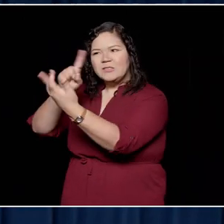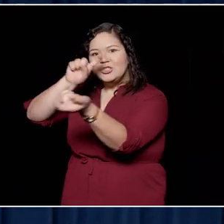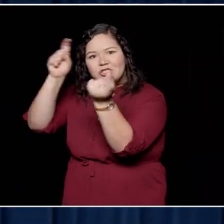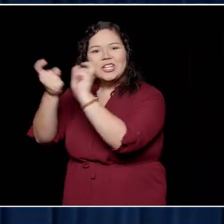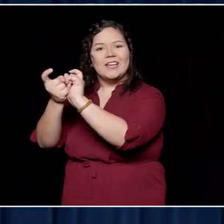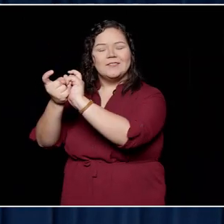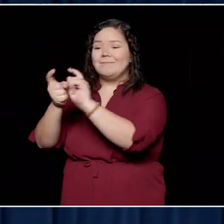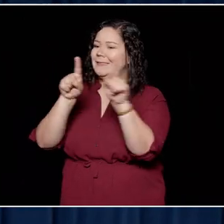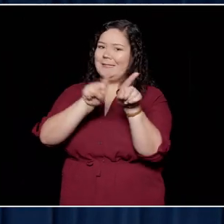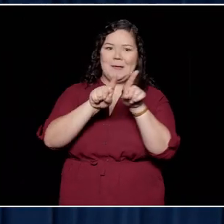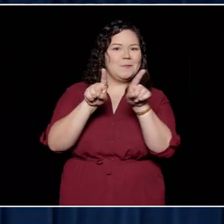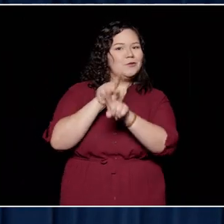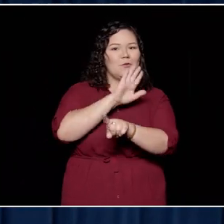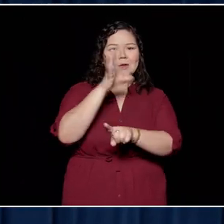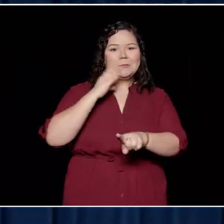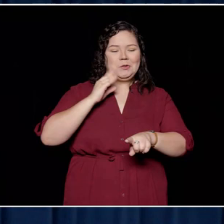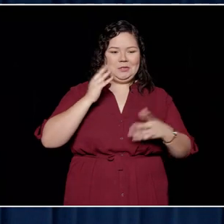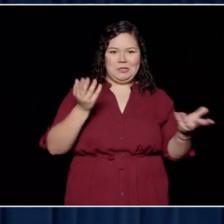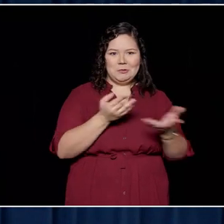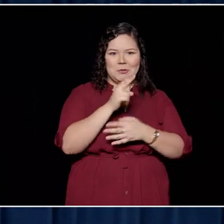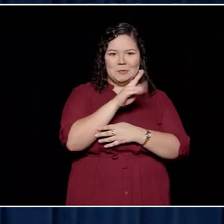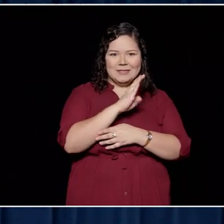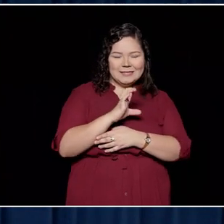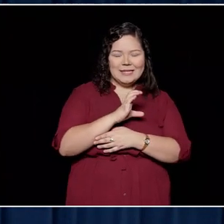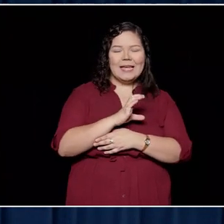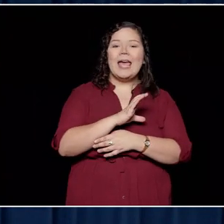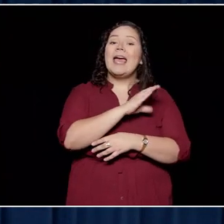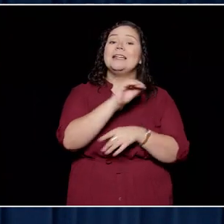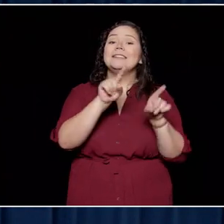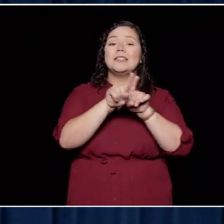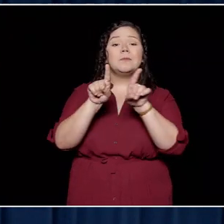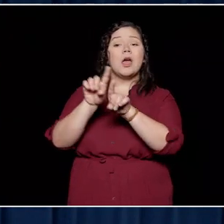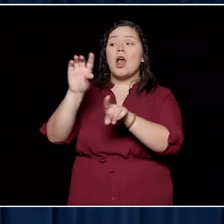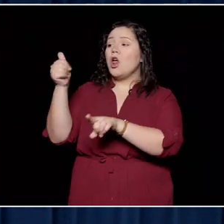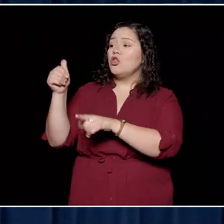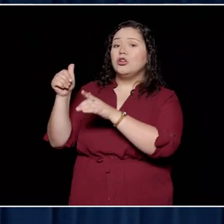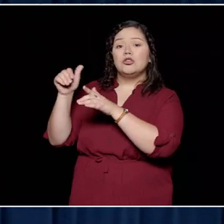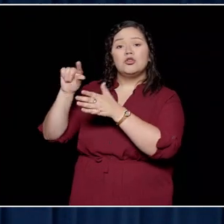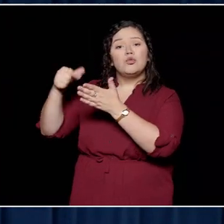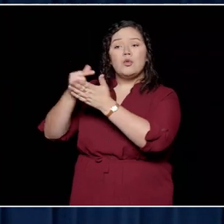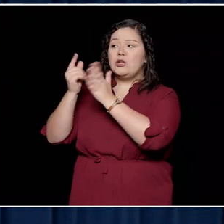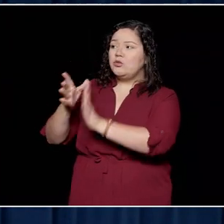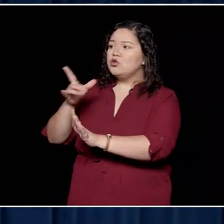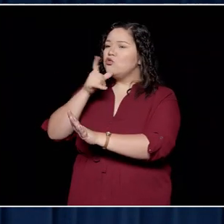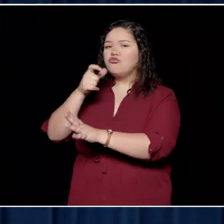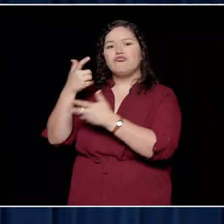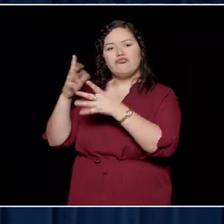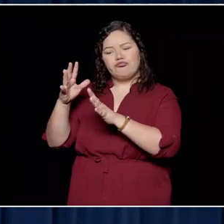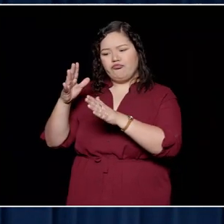as you have here and just like the UBC graduates who have gone before you.